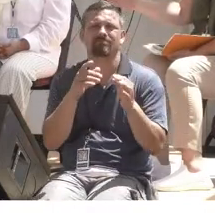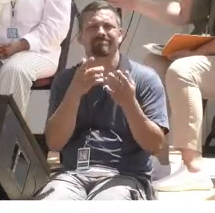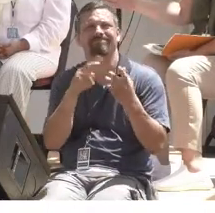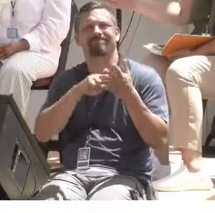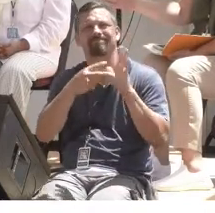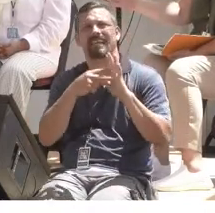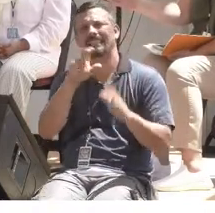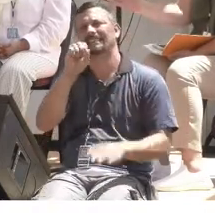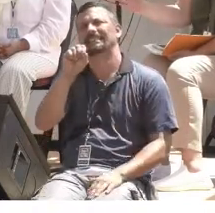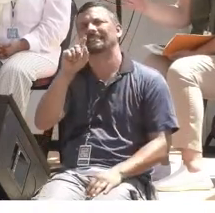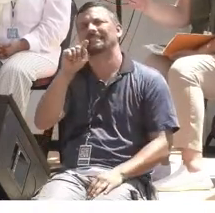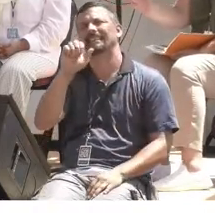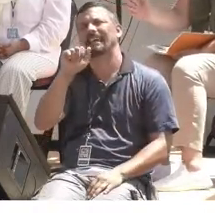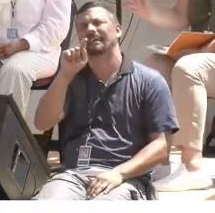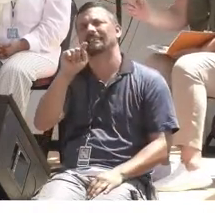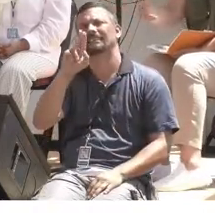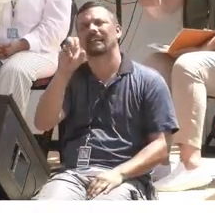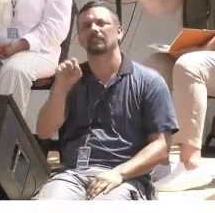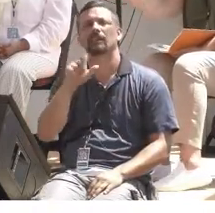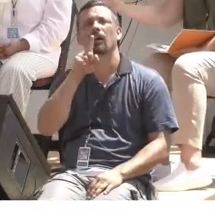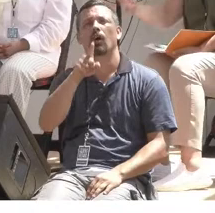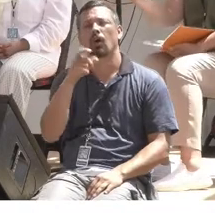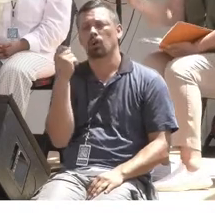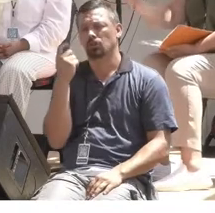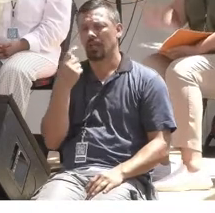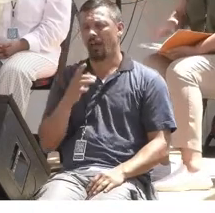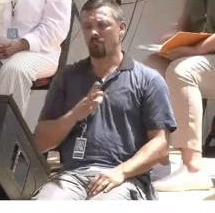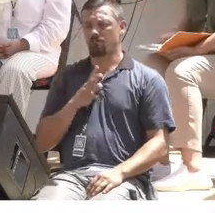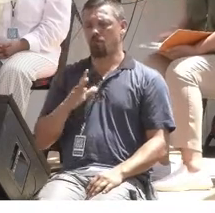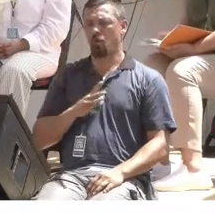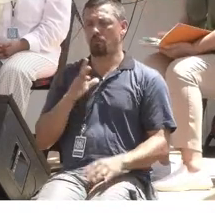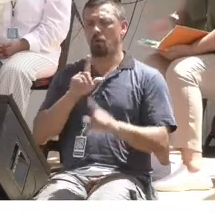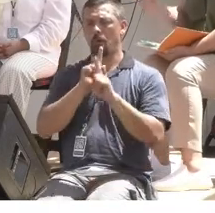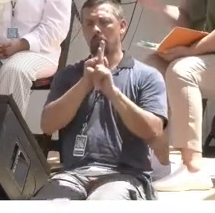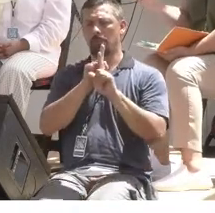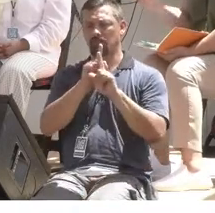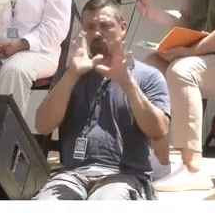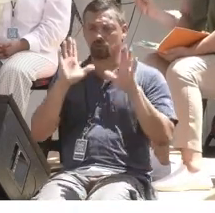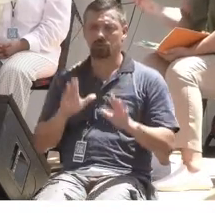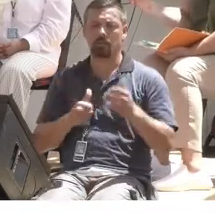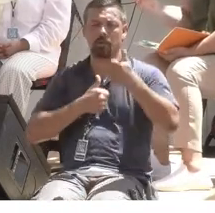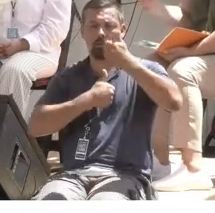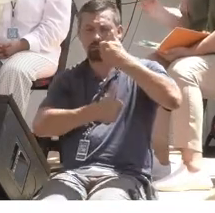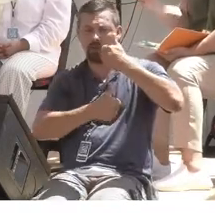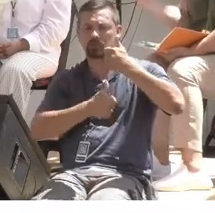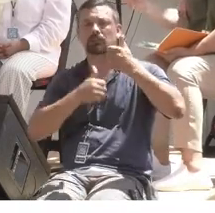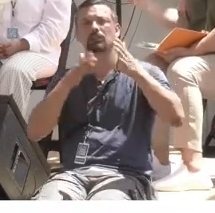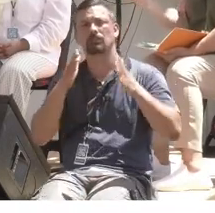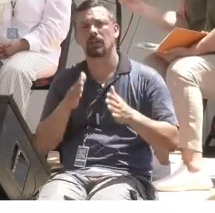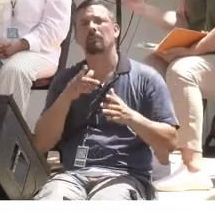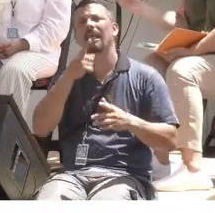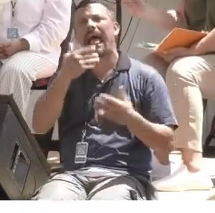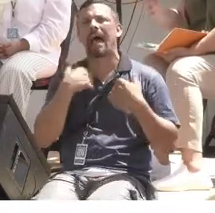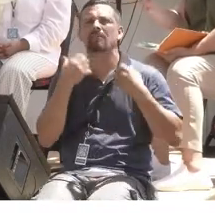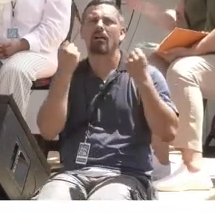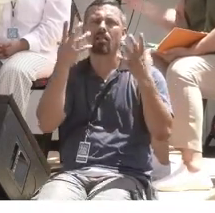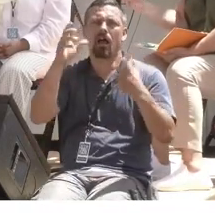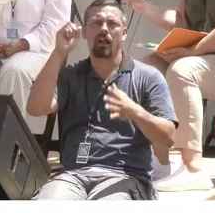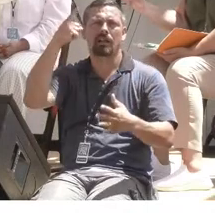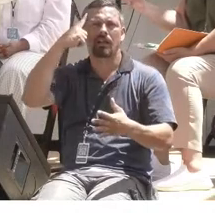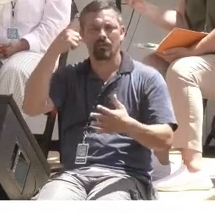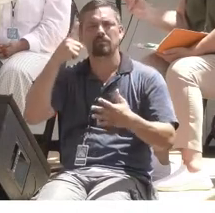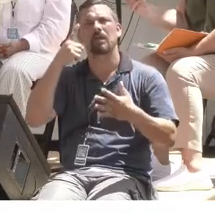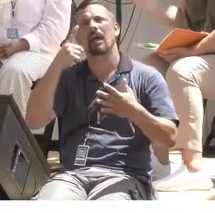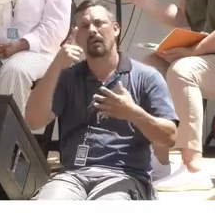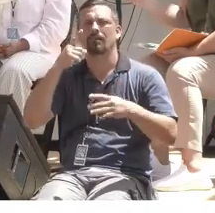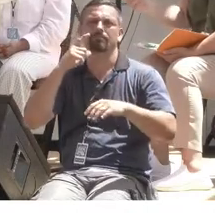the UAE. In terms of formal apprenticeships and mentorships, there are a lot of government institutions across the